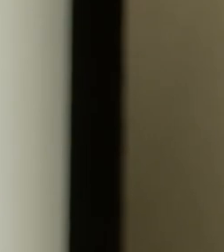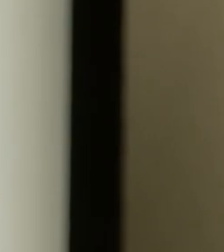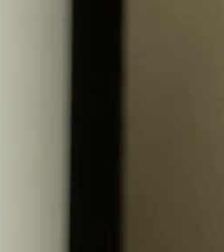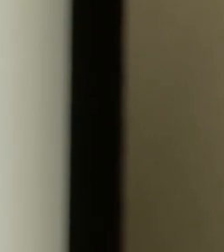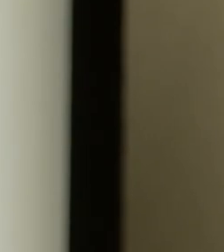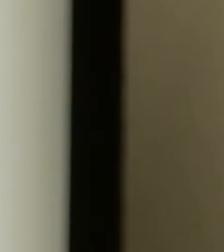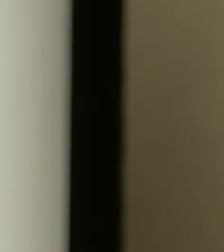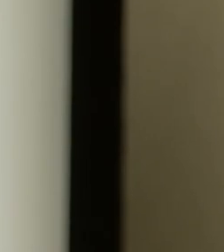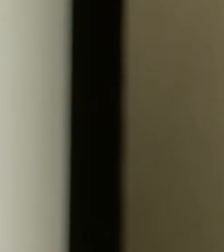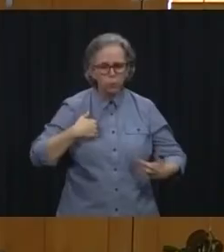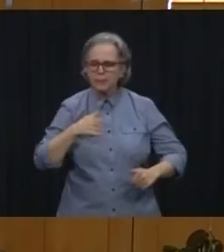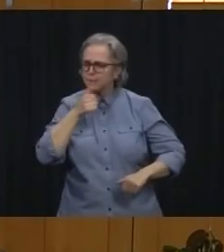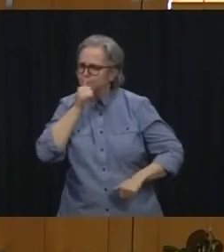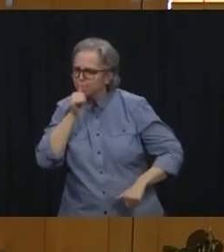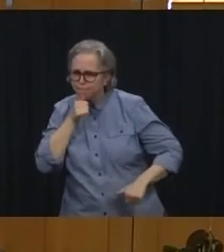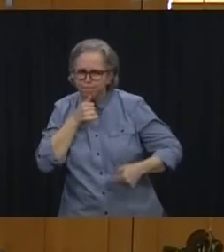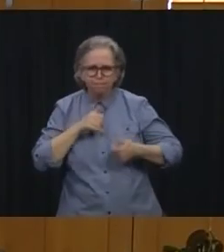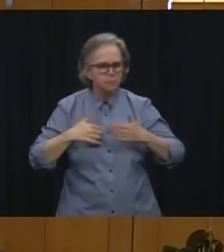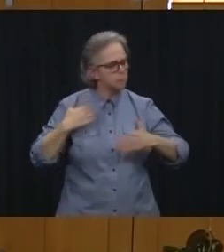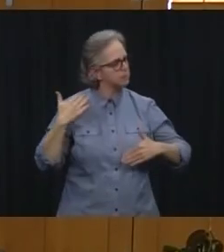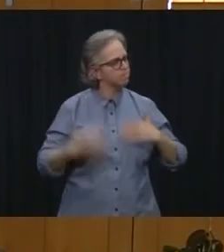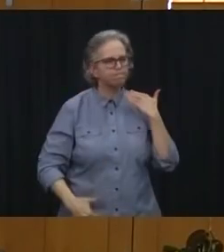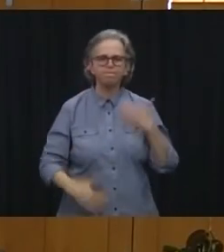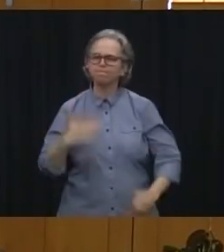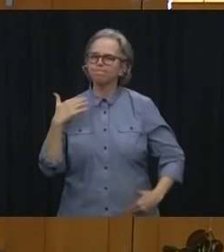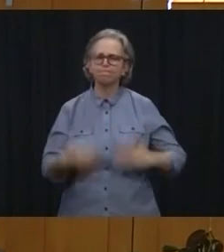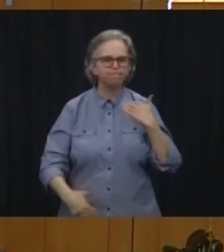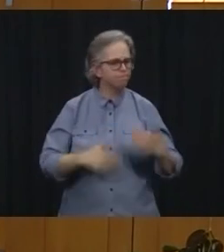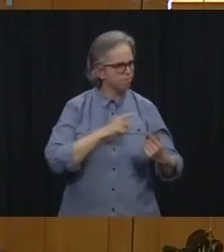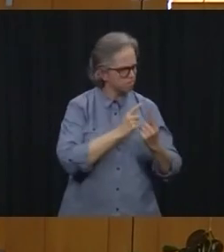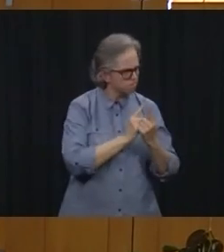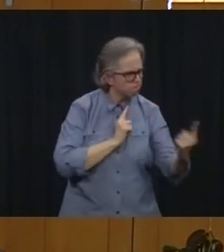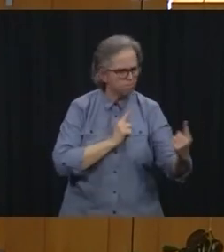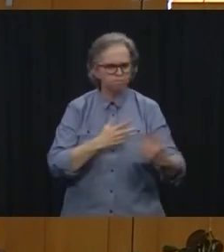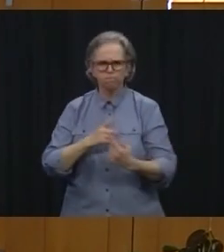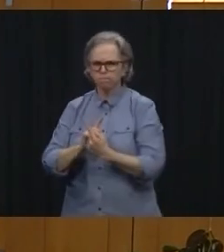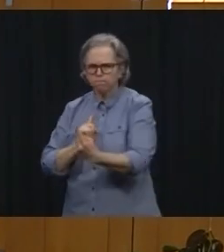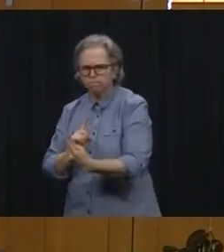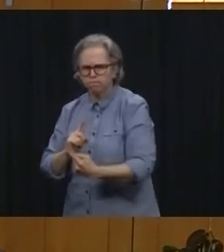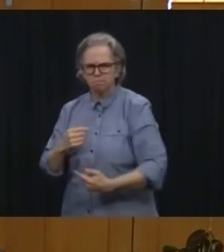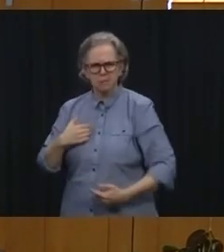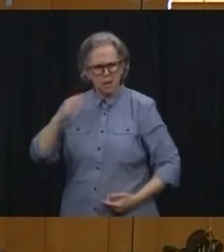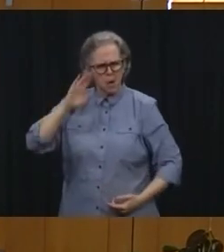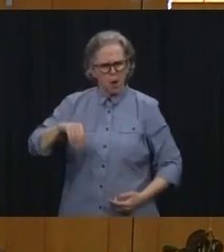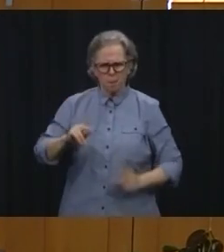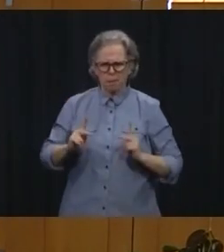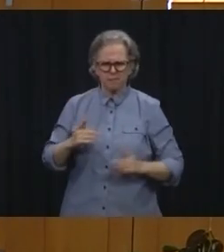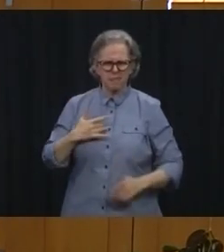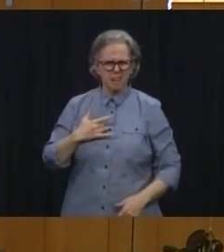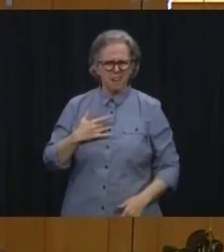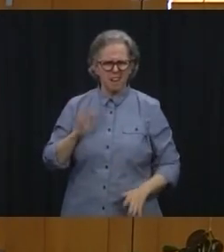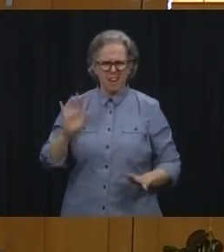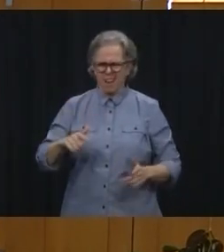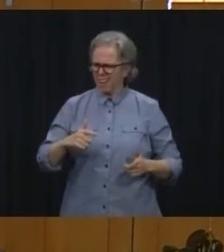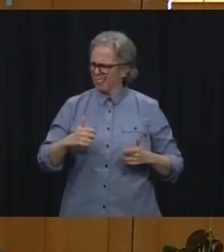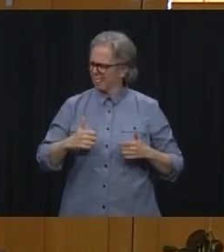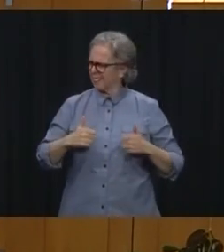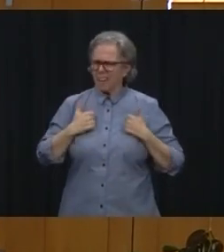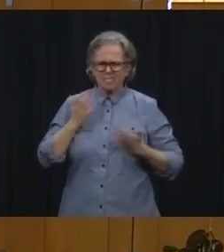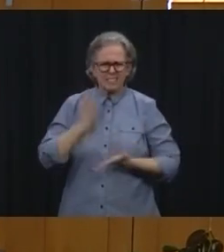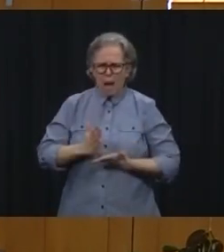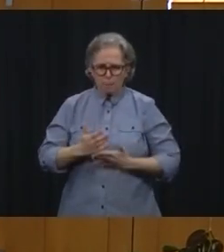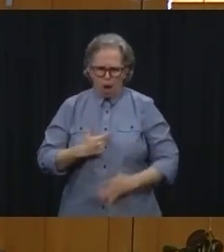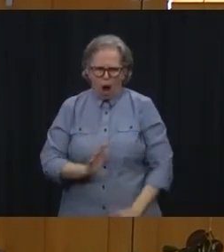U.S. Senate. And if Dr. Acton does run, it would bring immediate star power to that race, which is already expected to draw plenty of